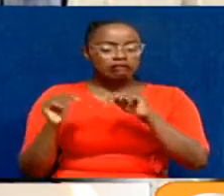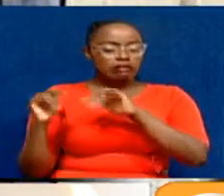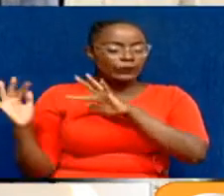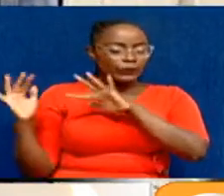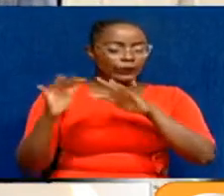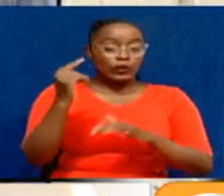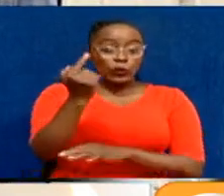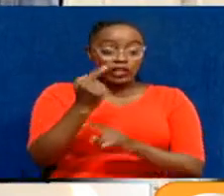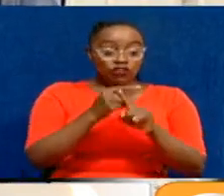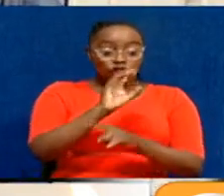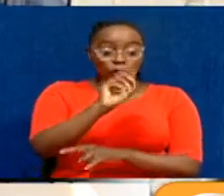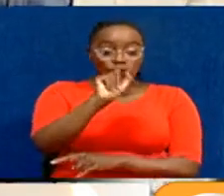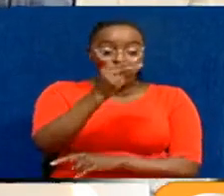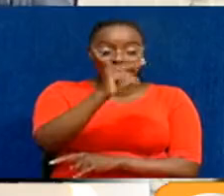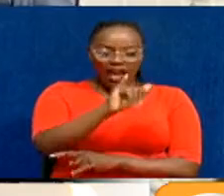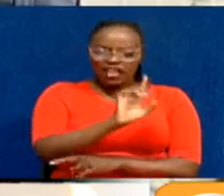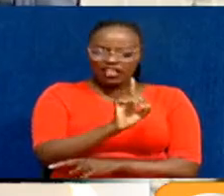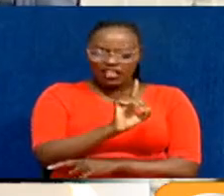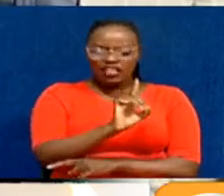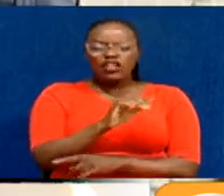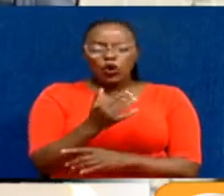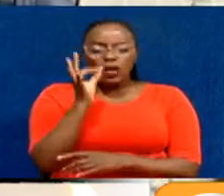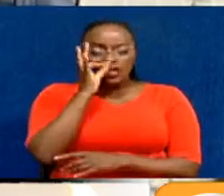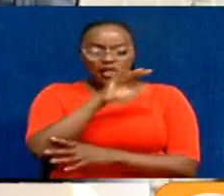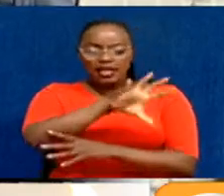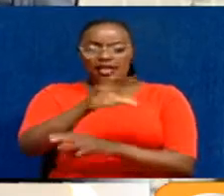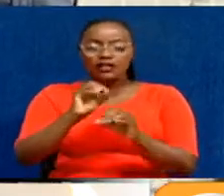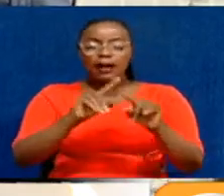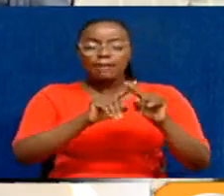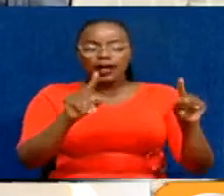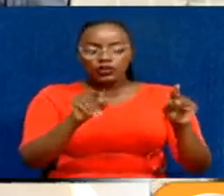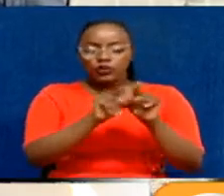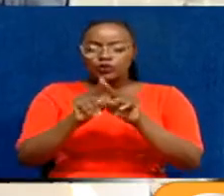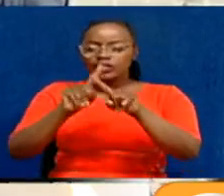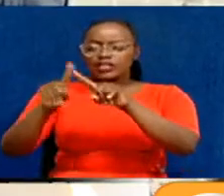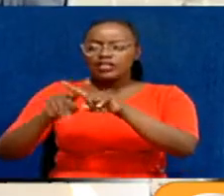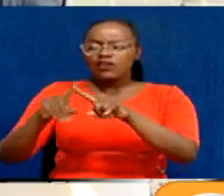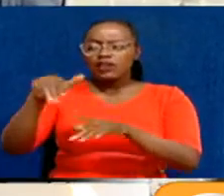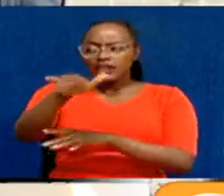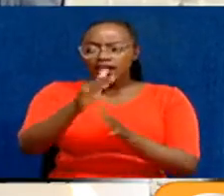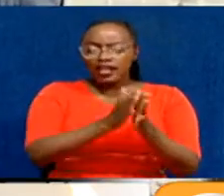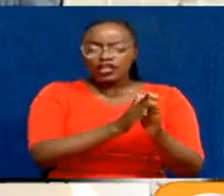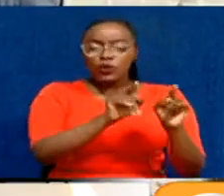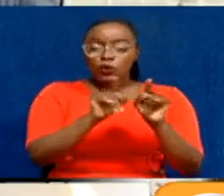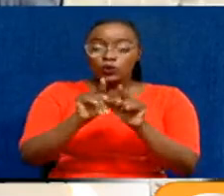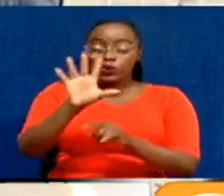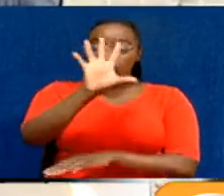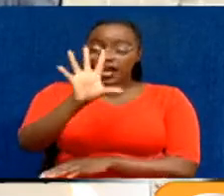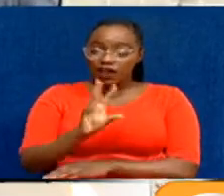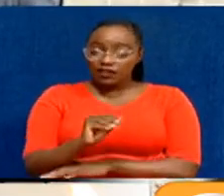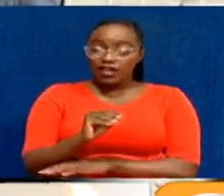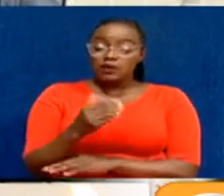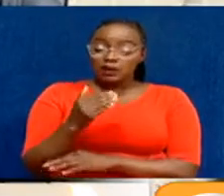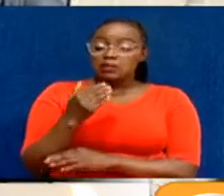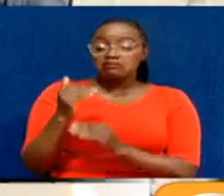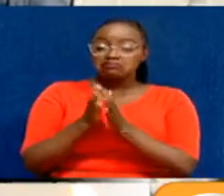here, not just from Othaya, not from Othaya Nyeri County, but of course cutting across the country and the continent. And we